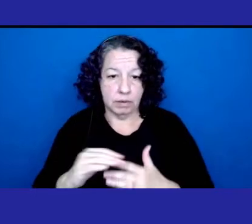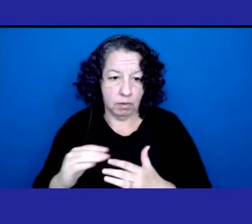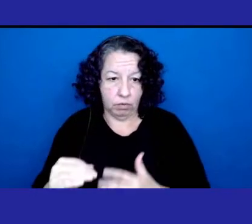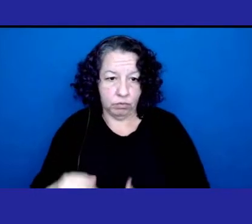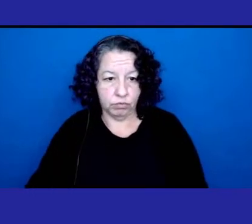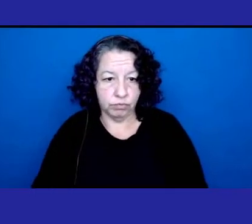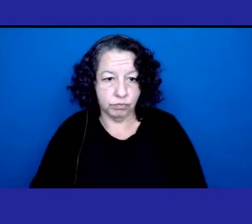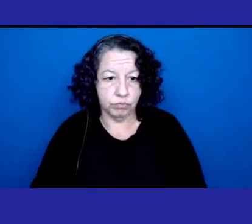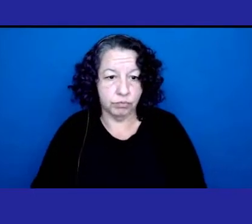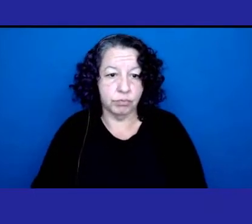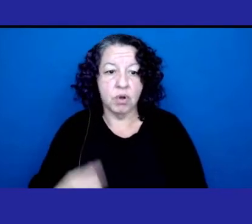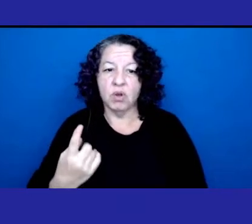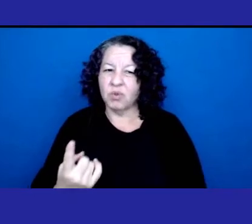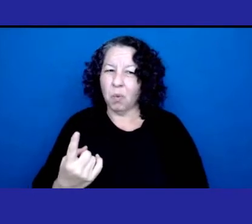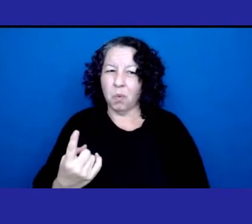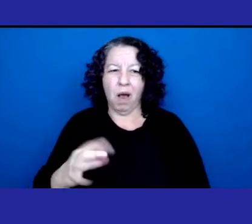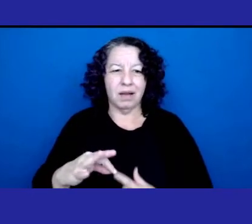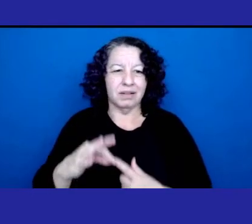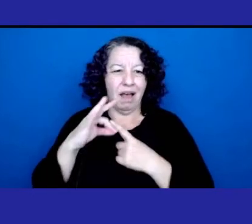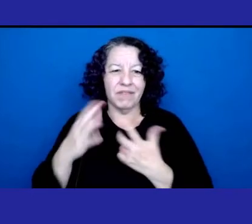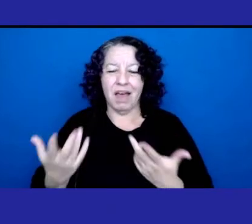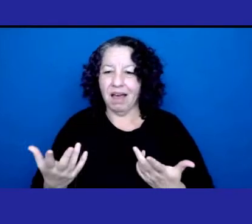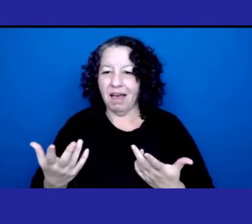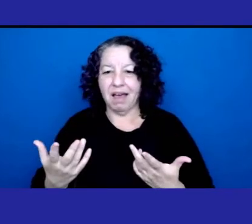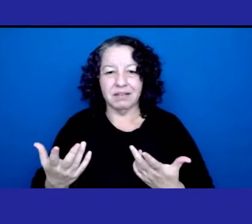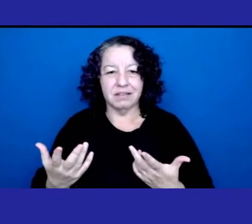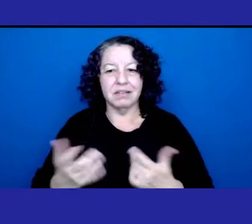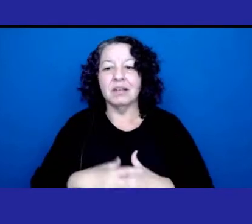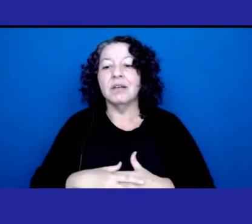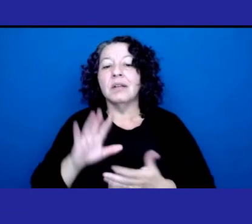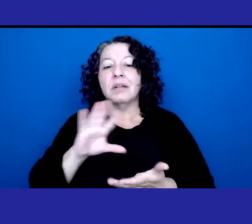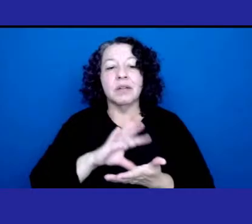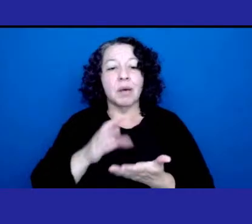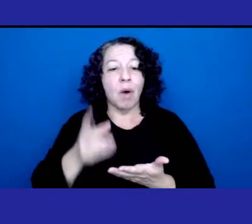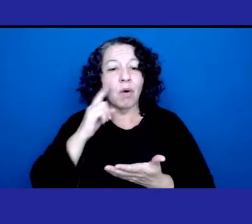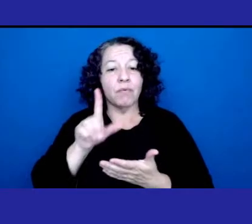just one caveat, the number for 2026 is low because